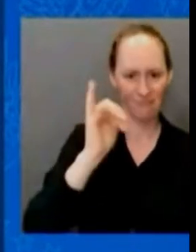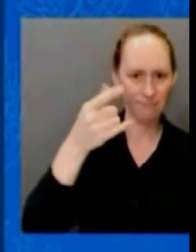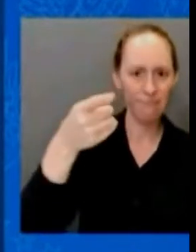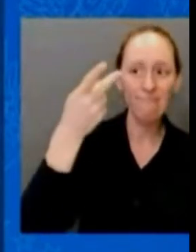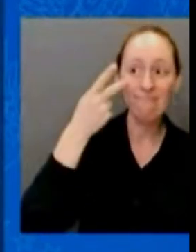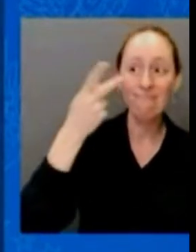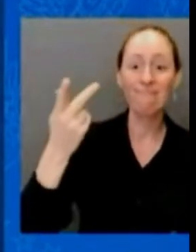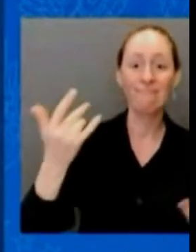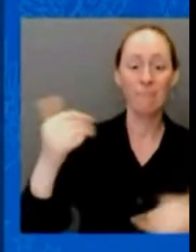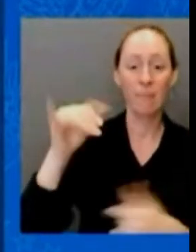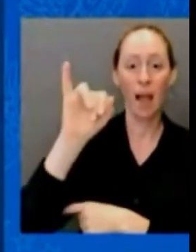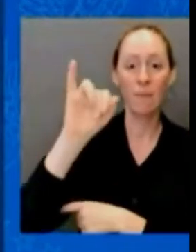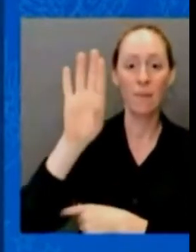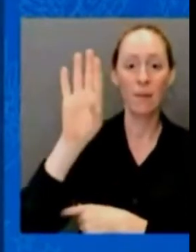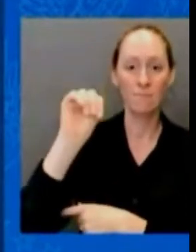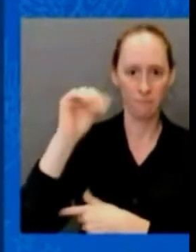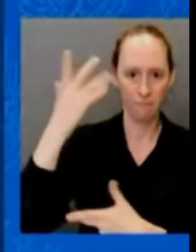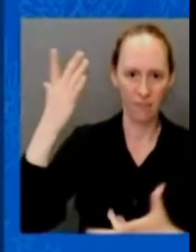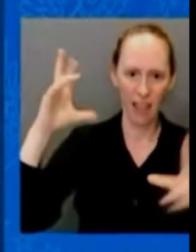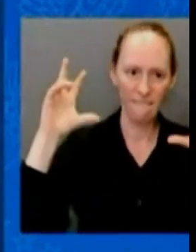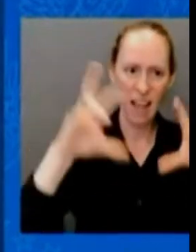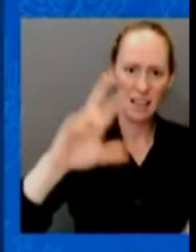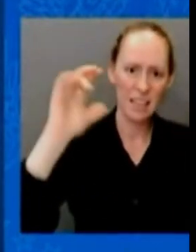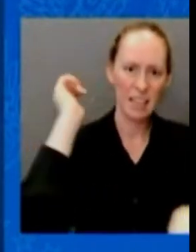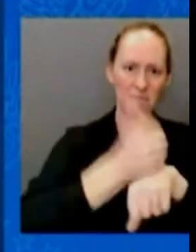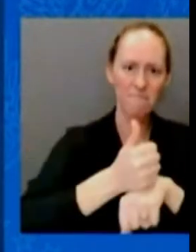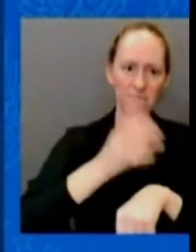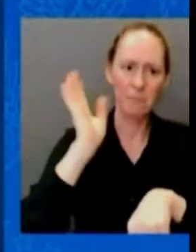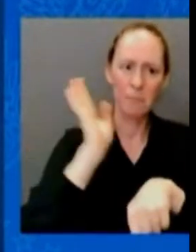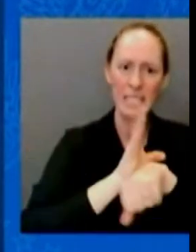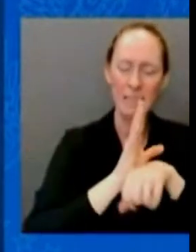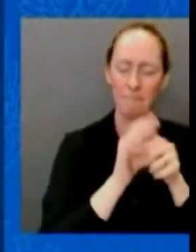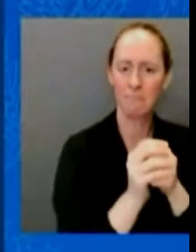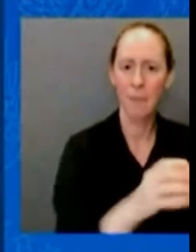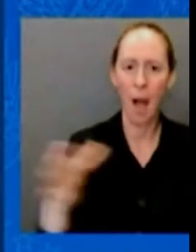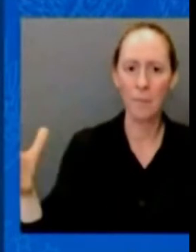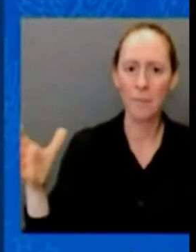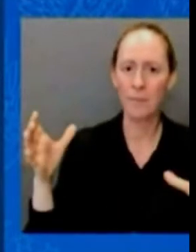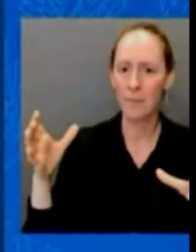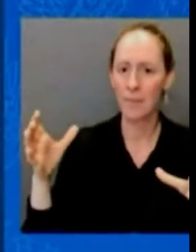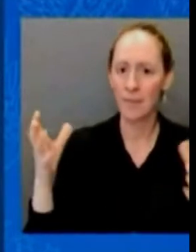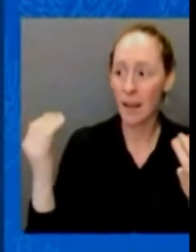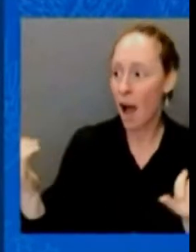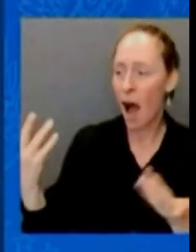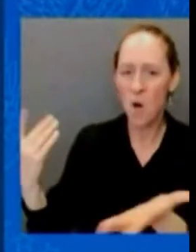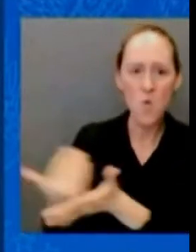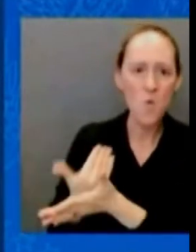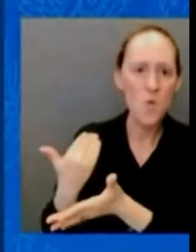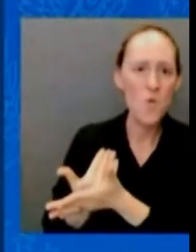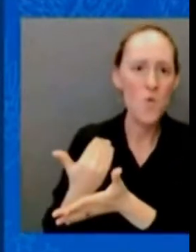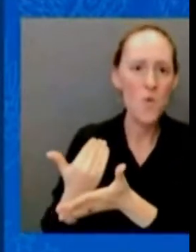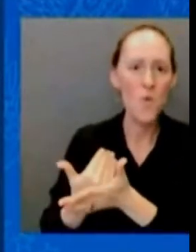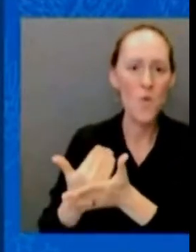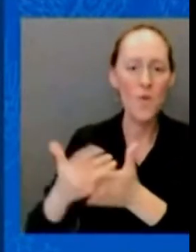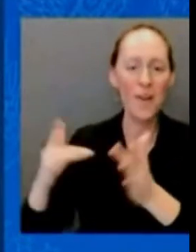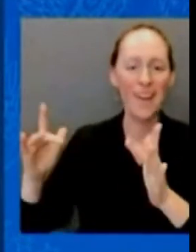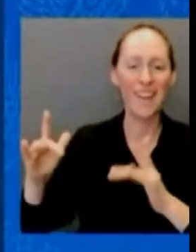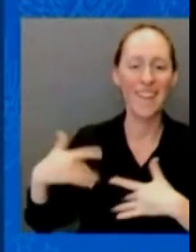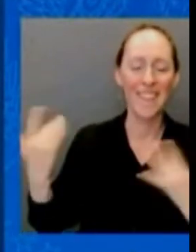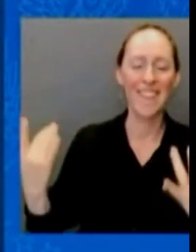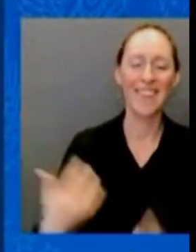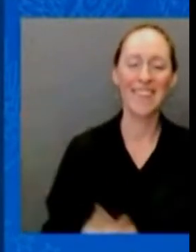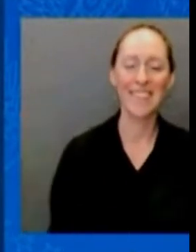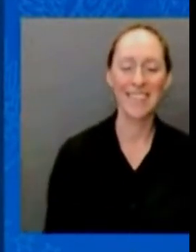A century ago, this region was the heartland of manufacturing. And when I was up here as a law student, you had